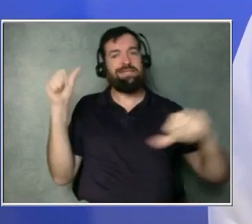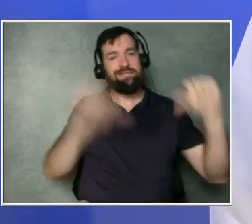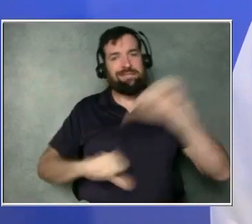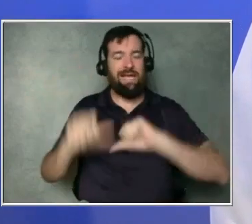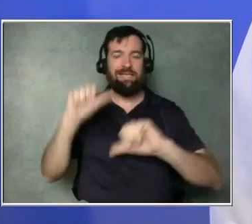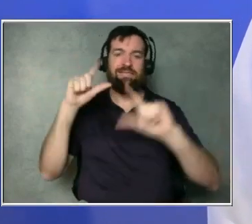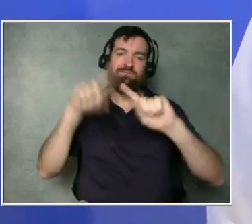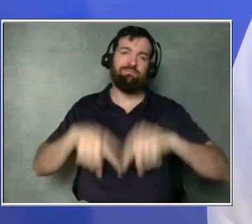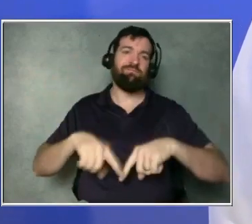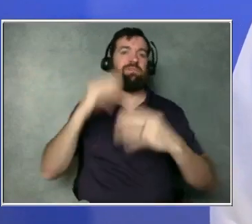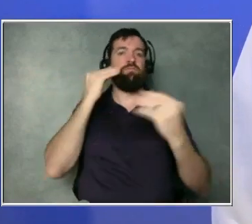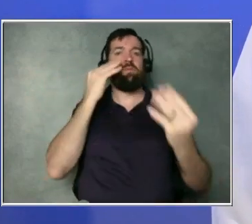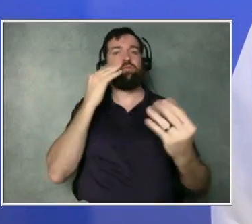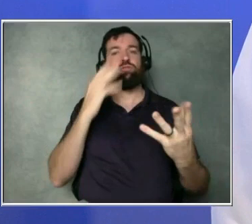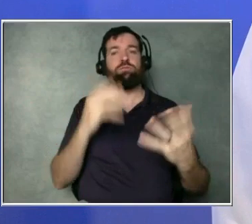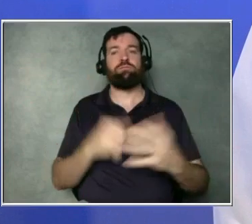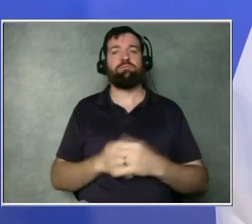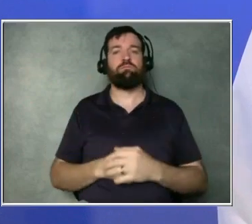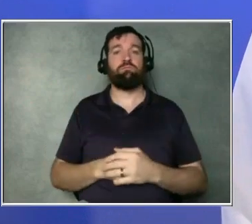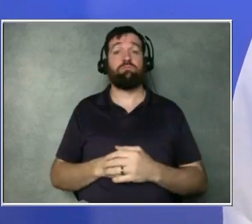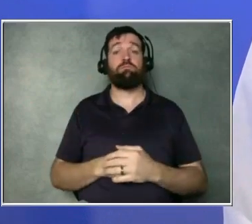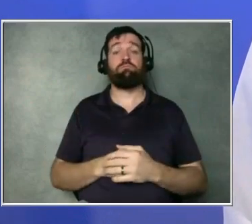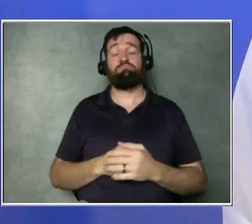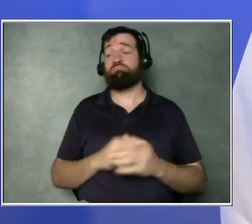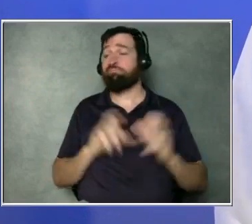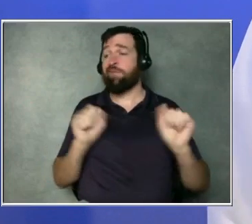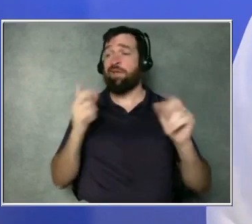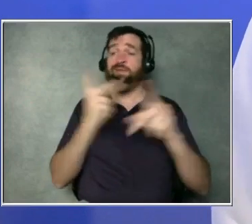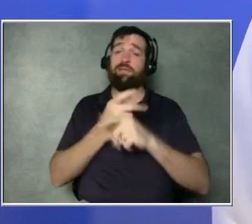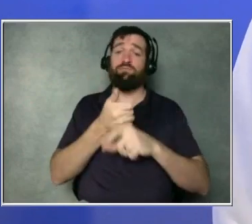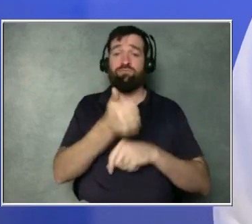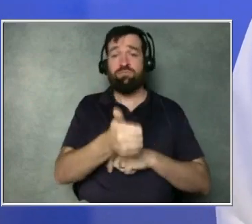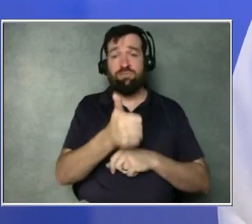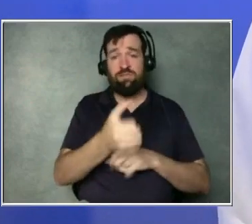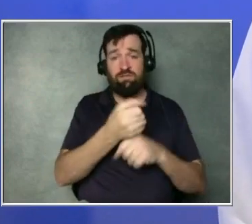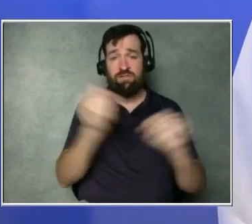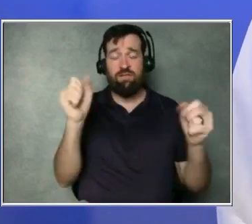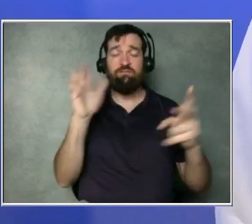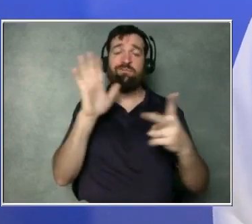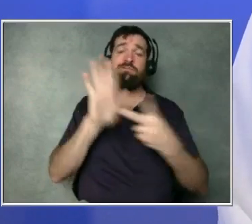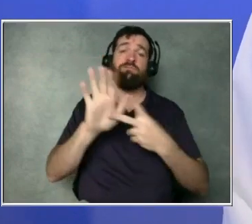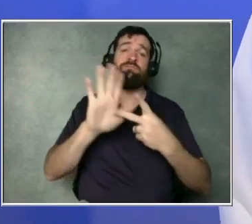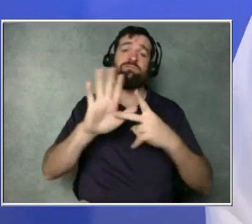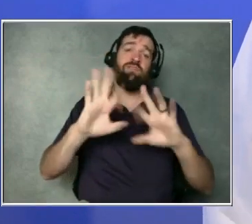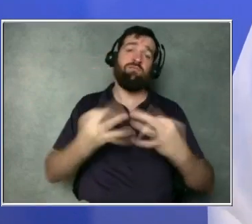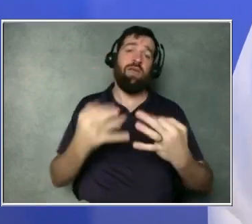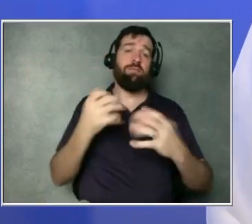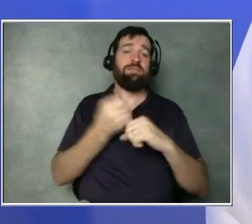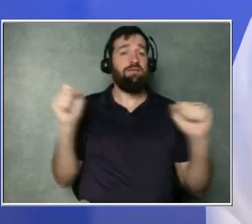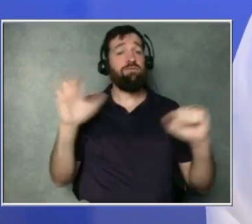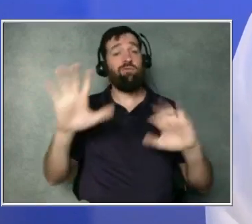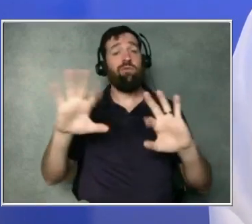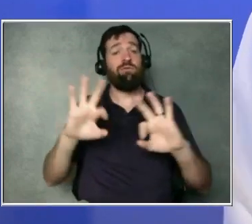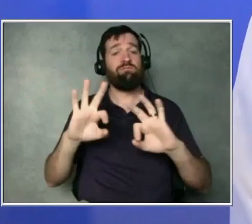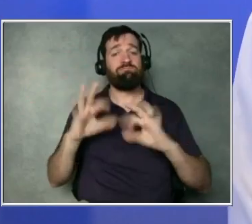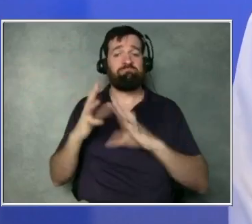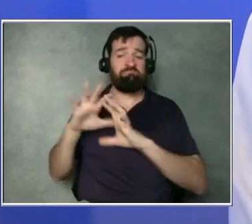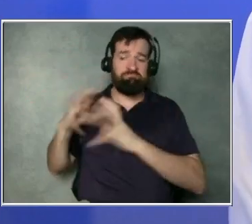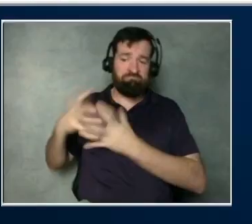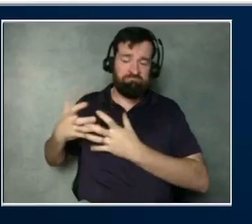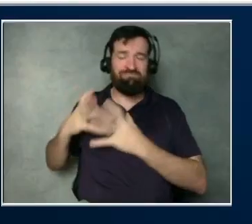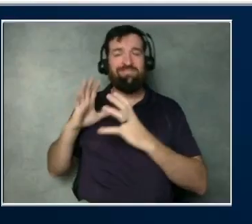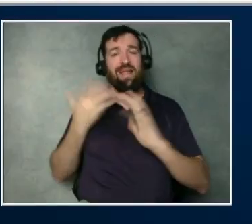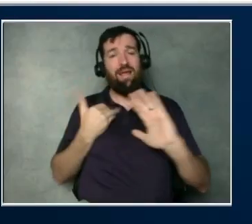information so that you can keep yourself safe, your family, your loved ones, and so that we can keep our community safe as